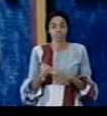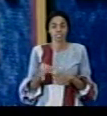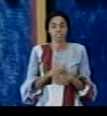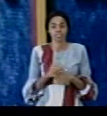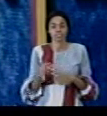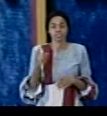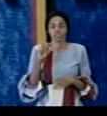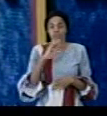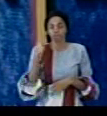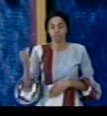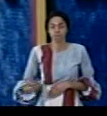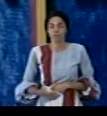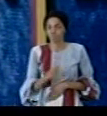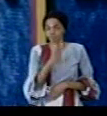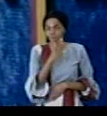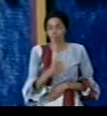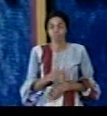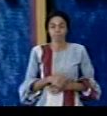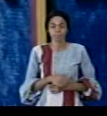are welcome.